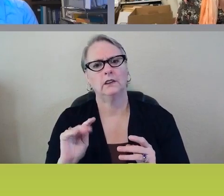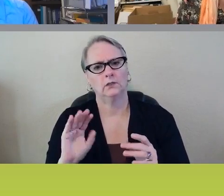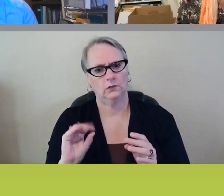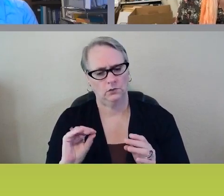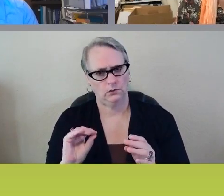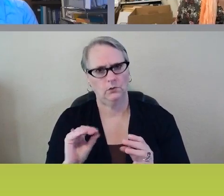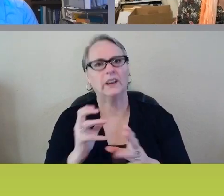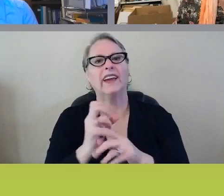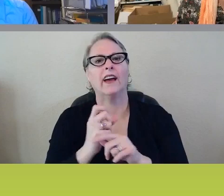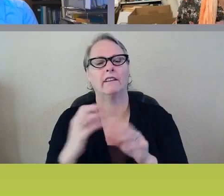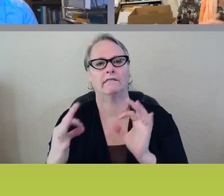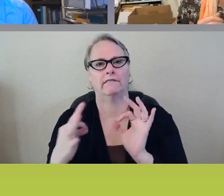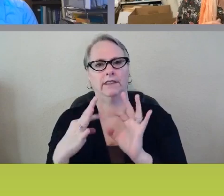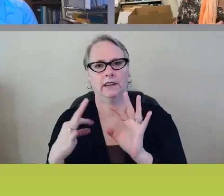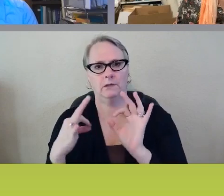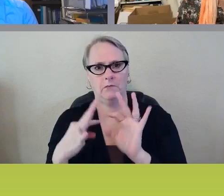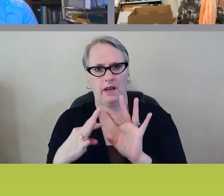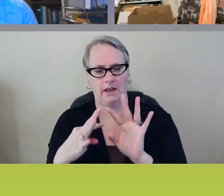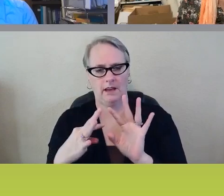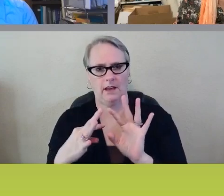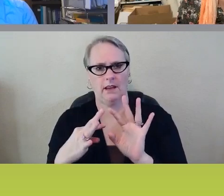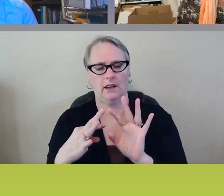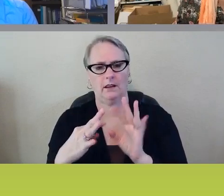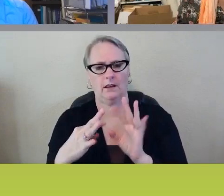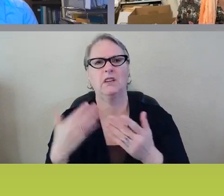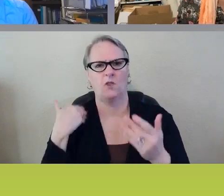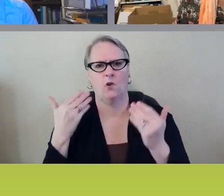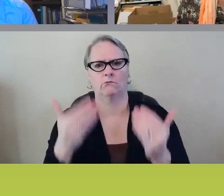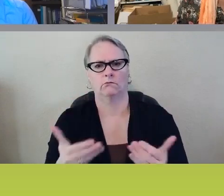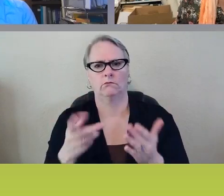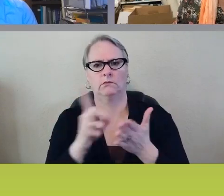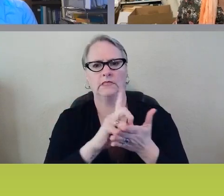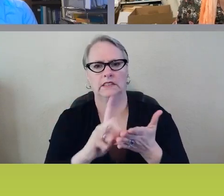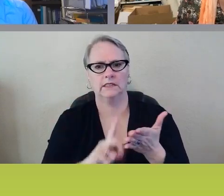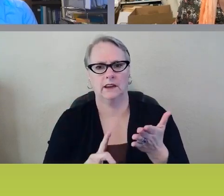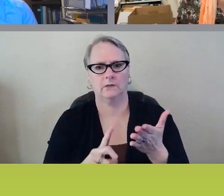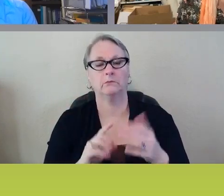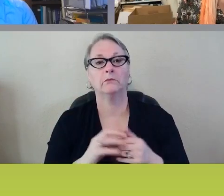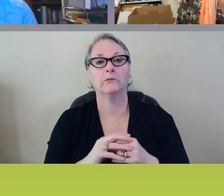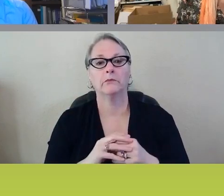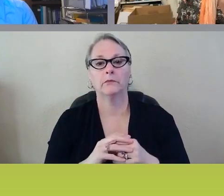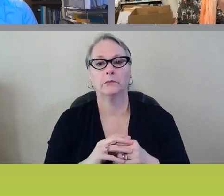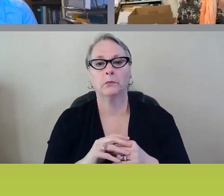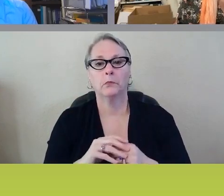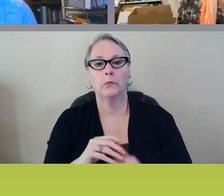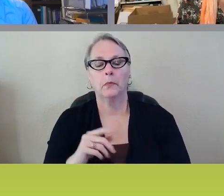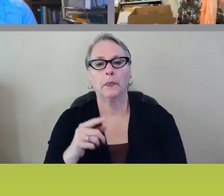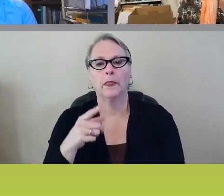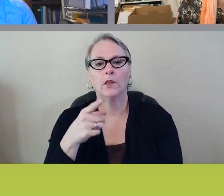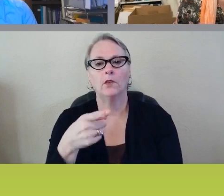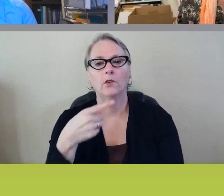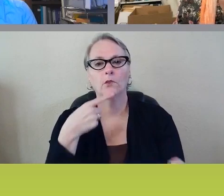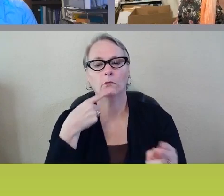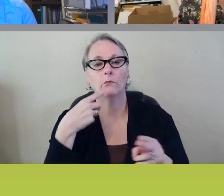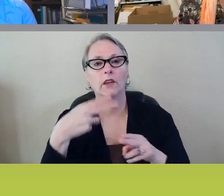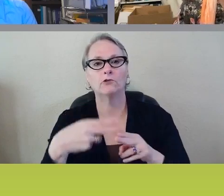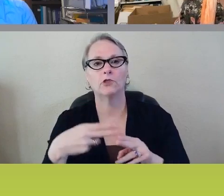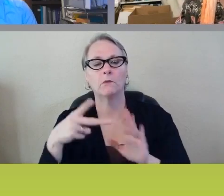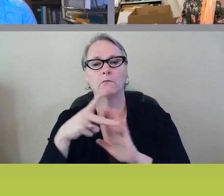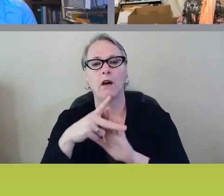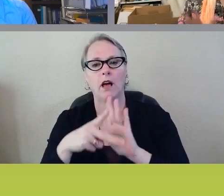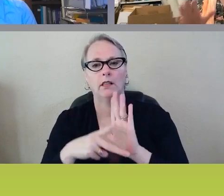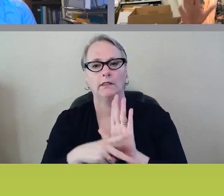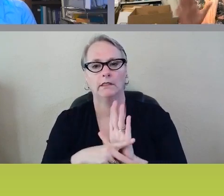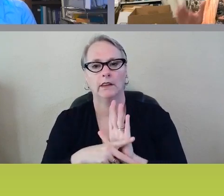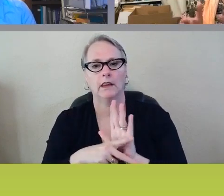get feedback. So that is fundamental. You mentioned policymakers, and I think that